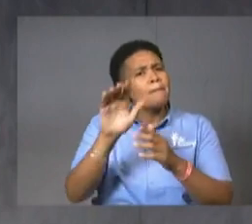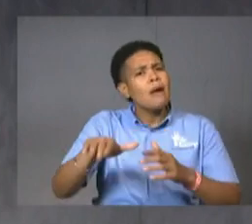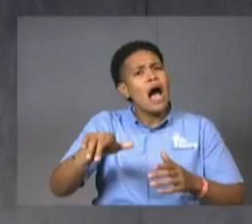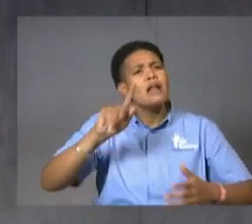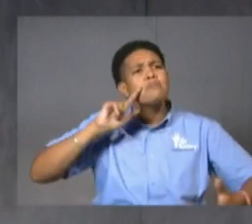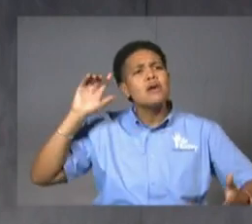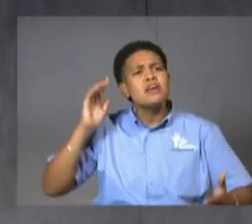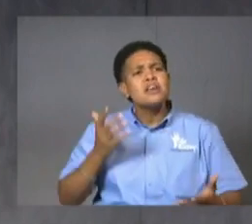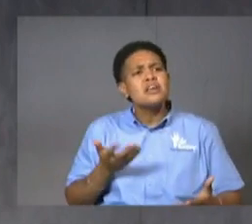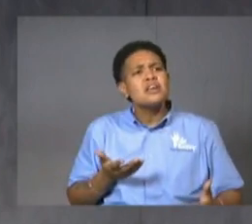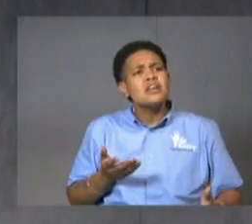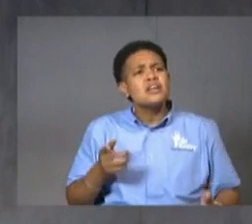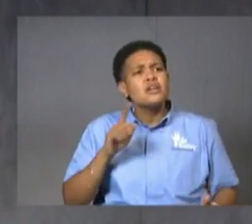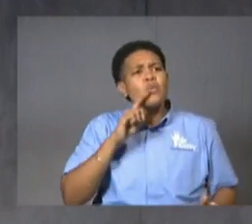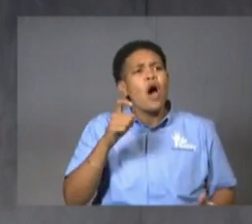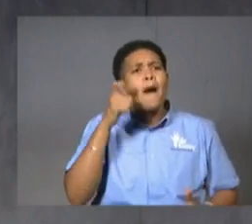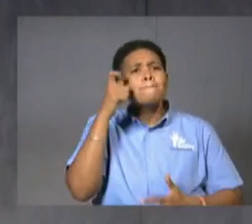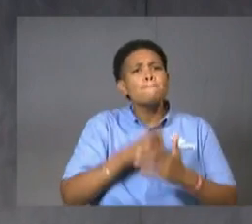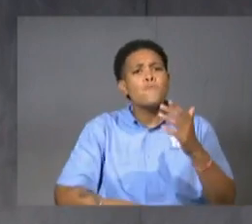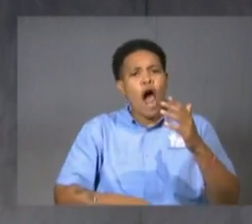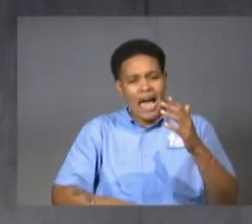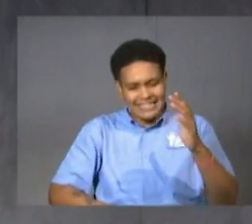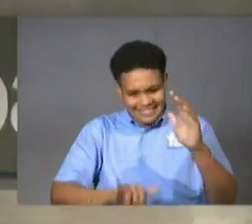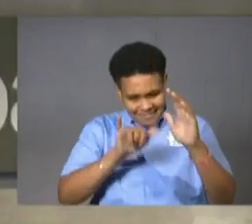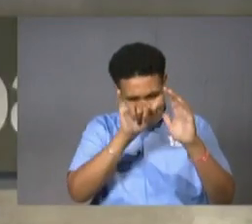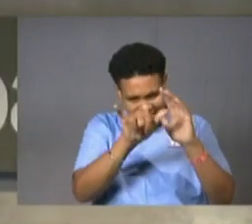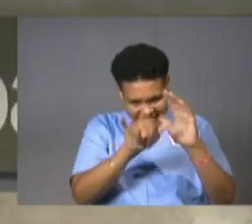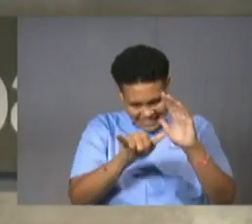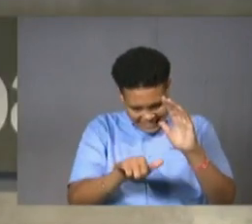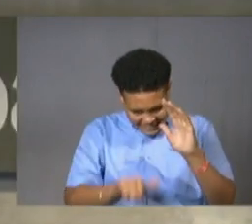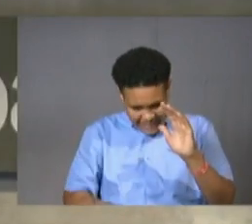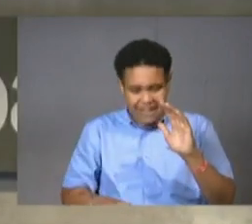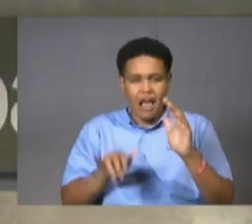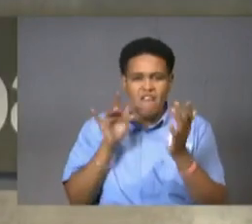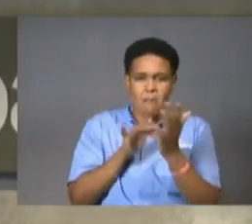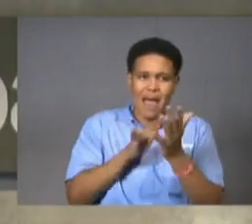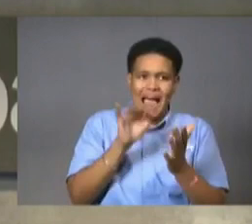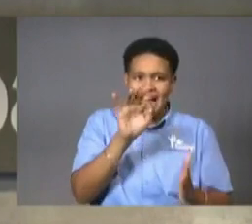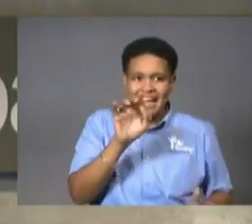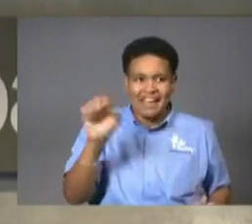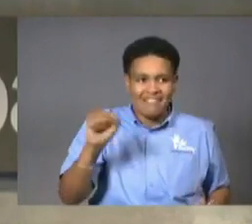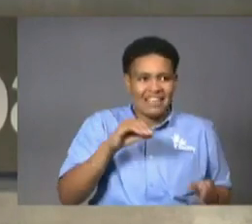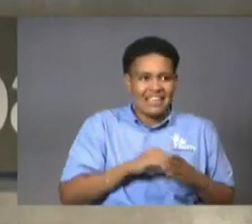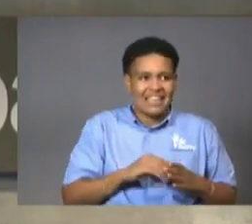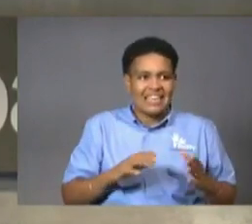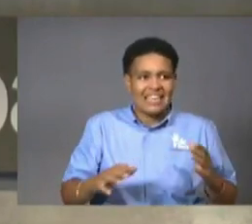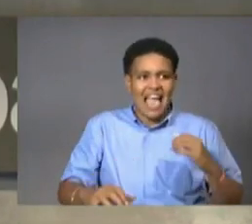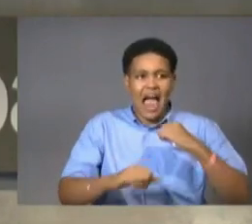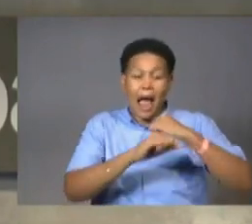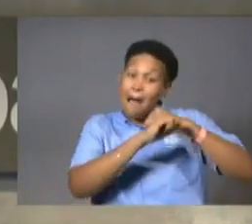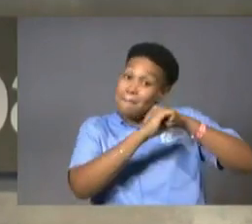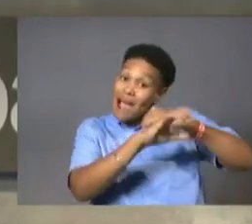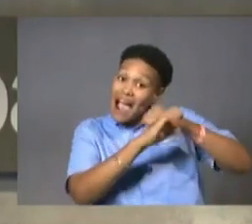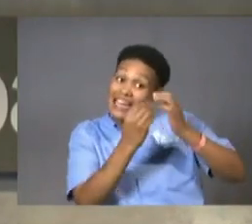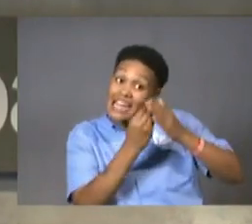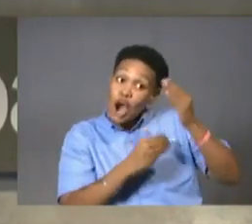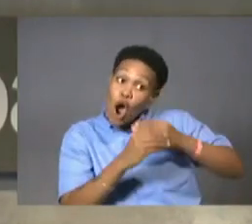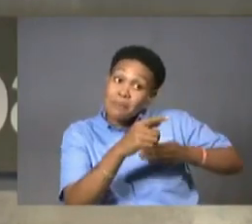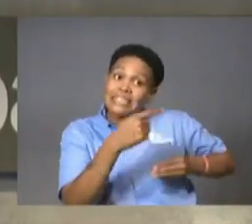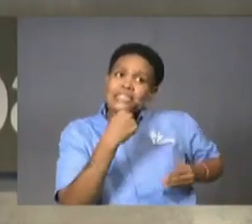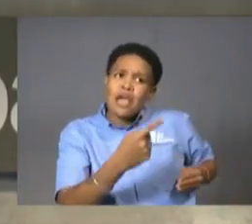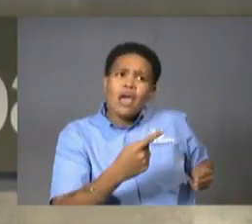amounts to price fixing of banking fees in a market economy that they say they are committed